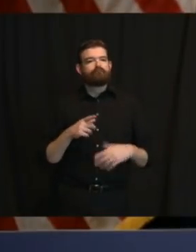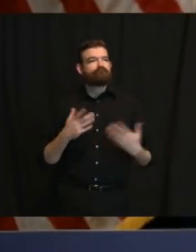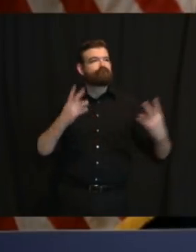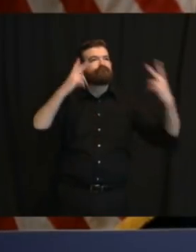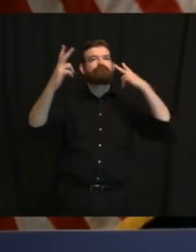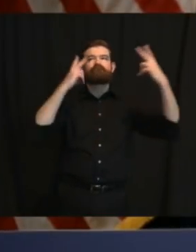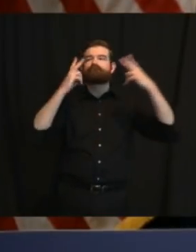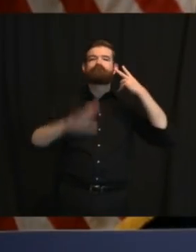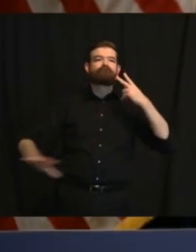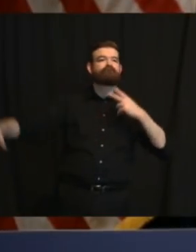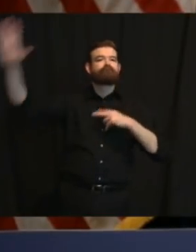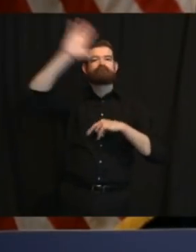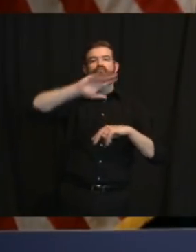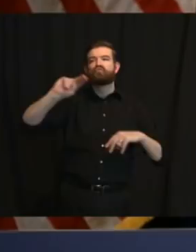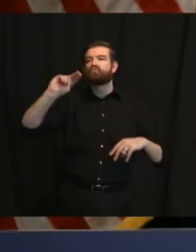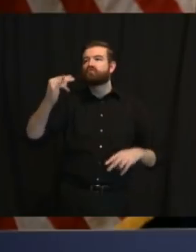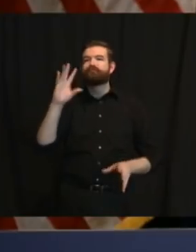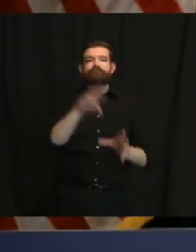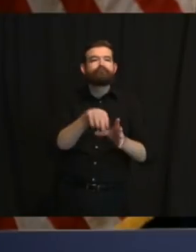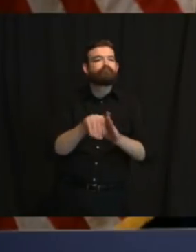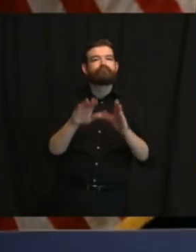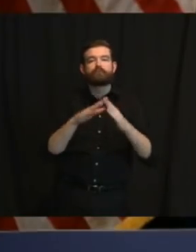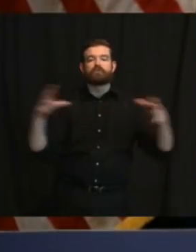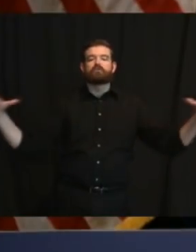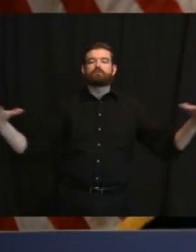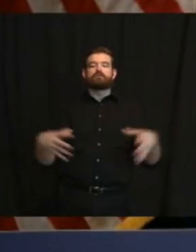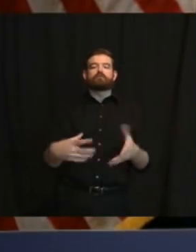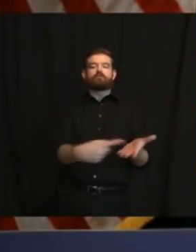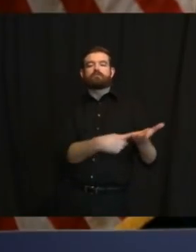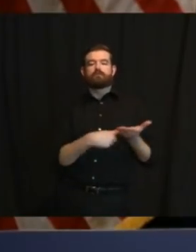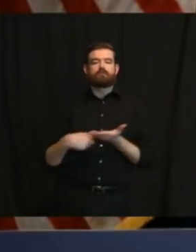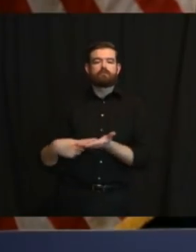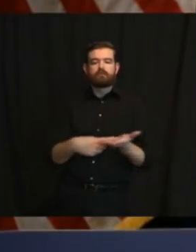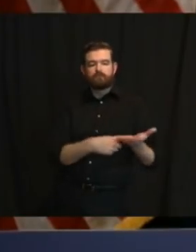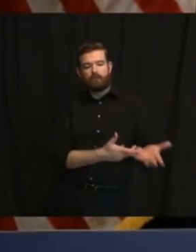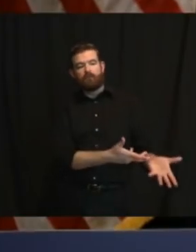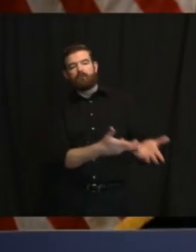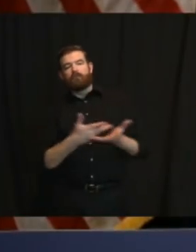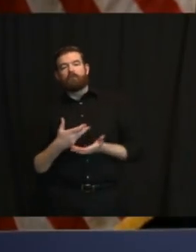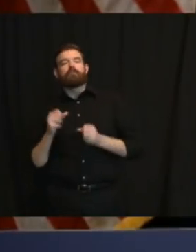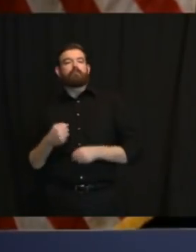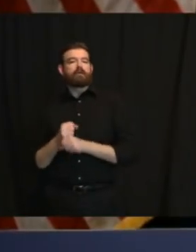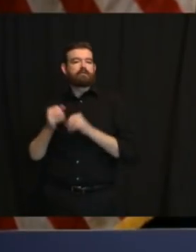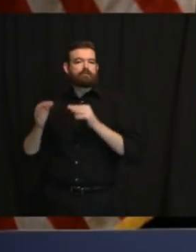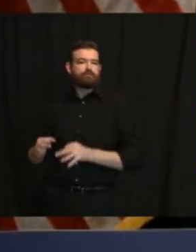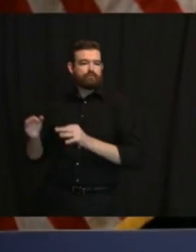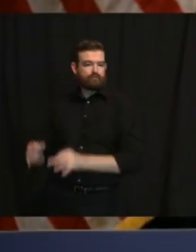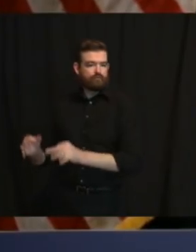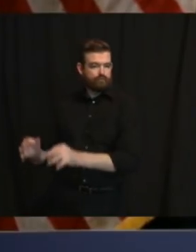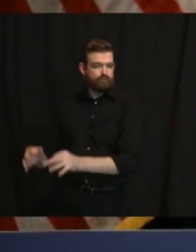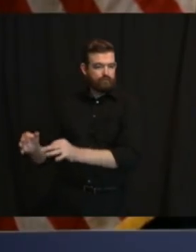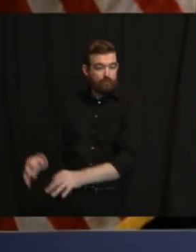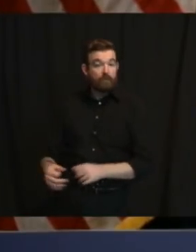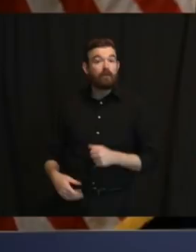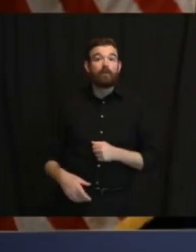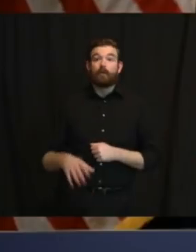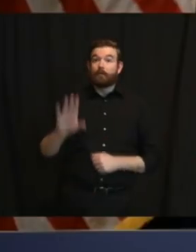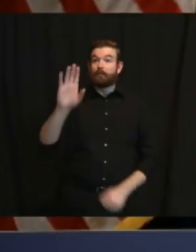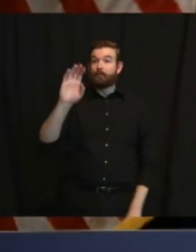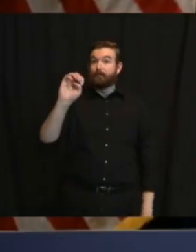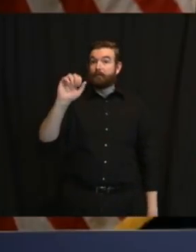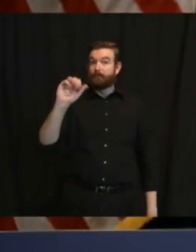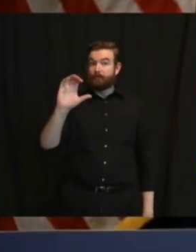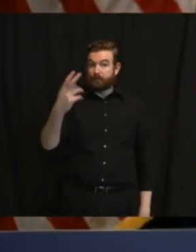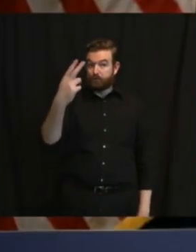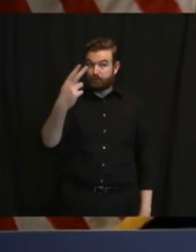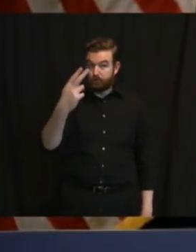Beaches. I asked for the out forecast. There's no day in the next 2 weeks that's going to be above a high